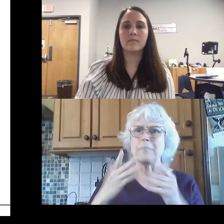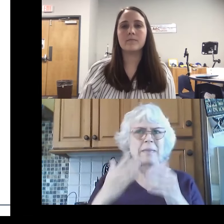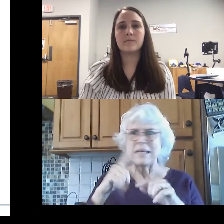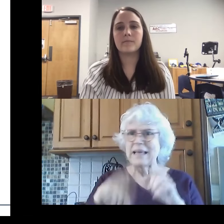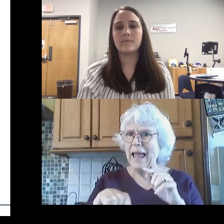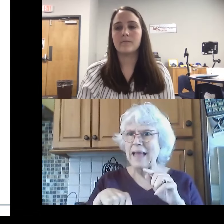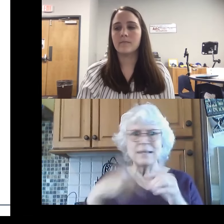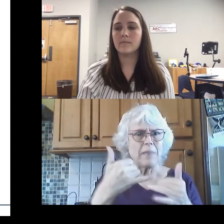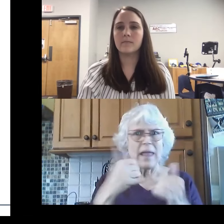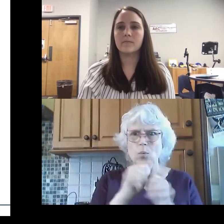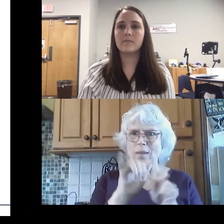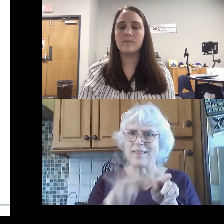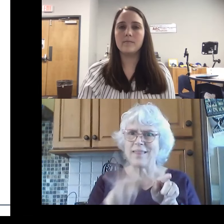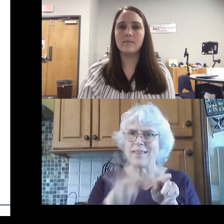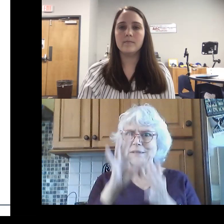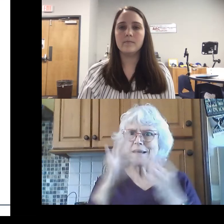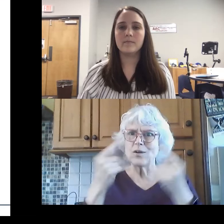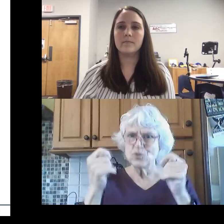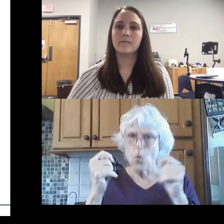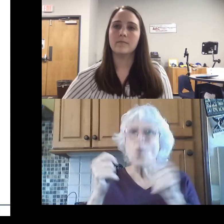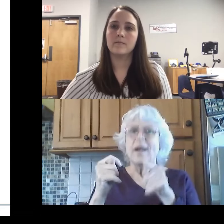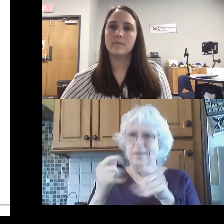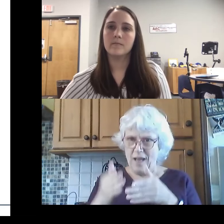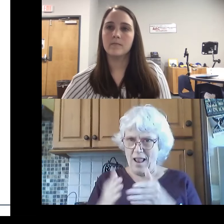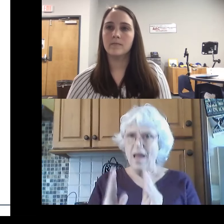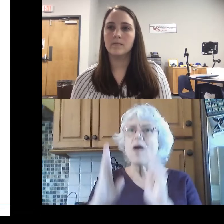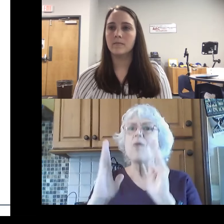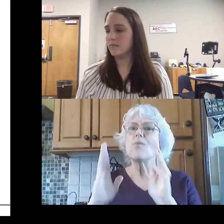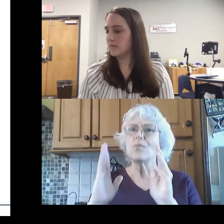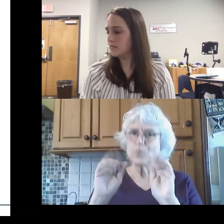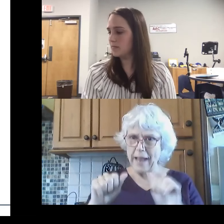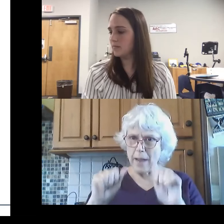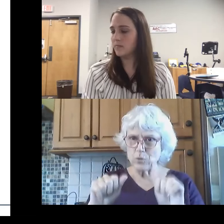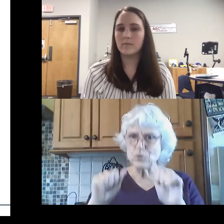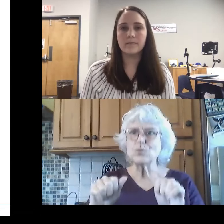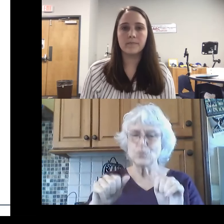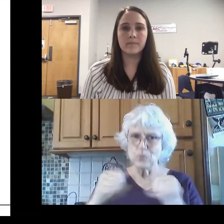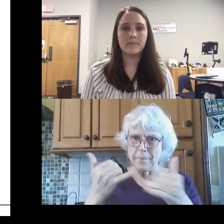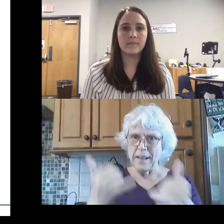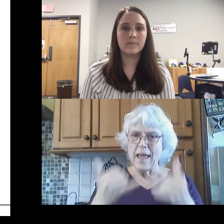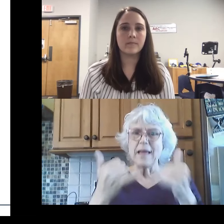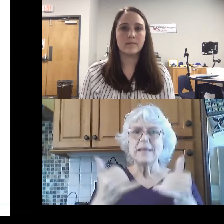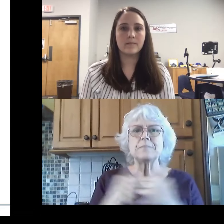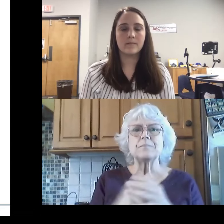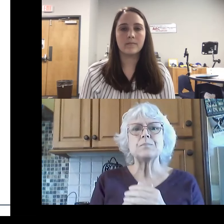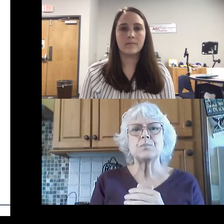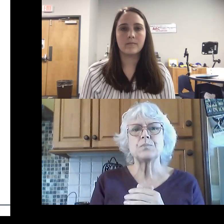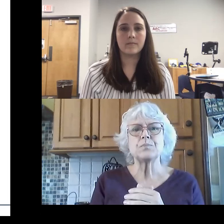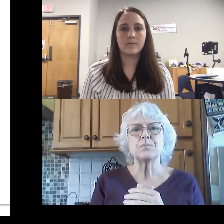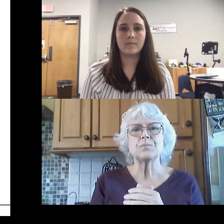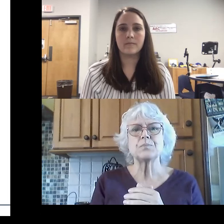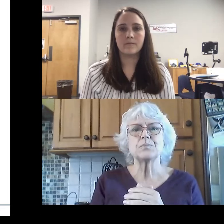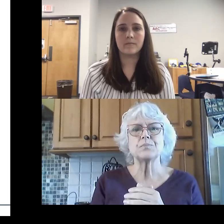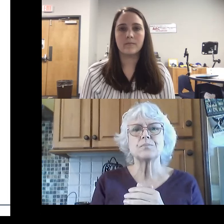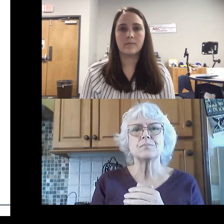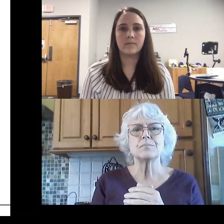toys or the object they're trying to operate by hand. So for instance,